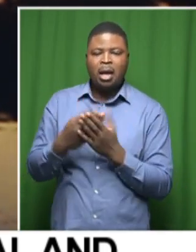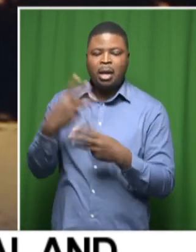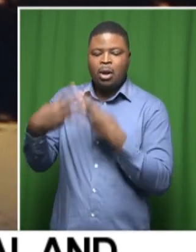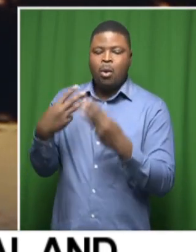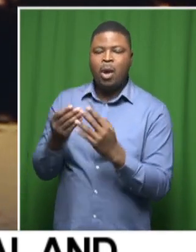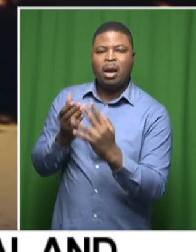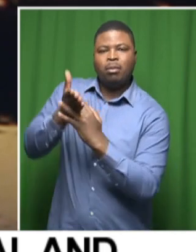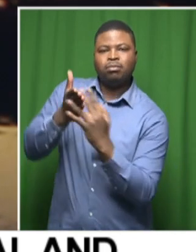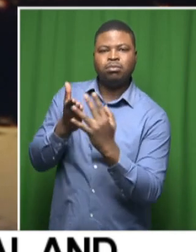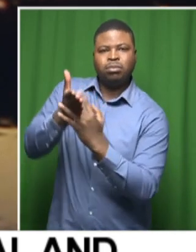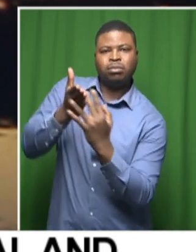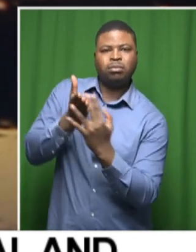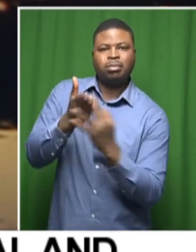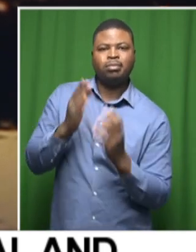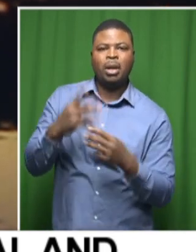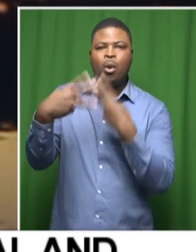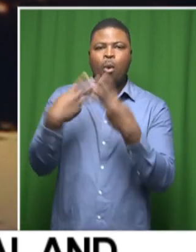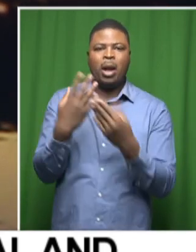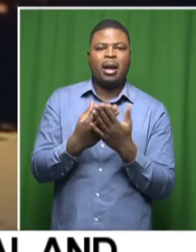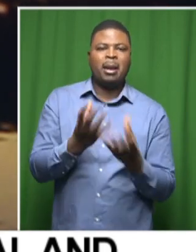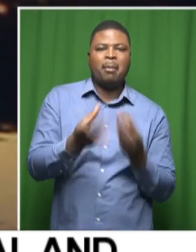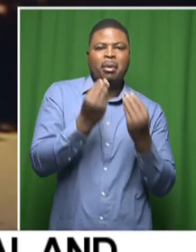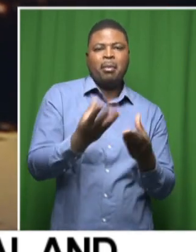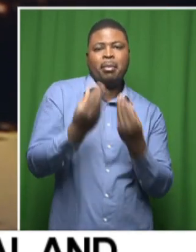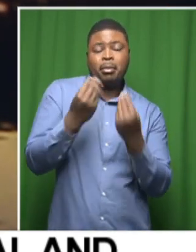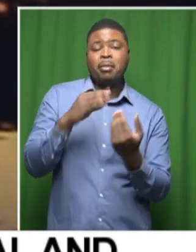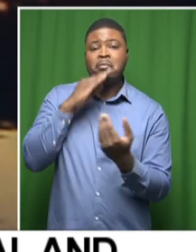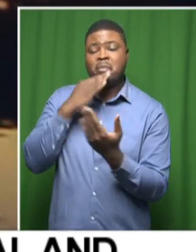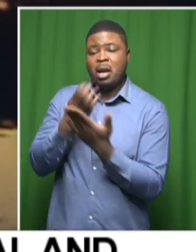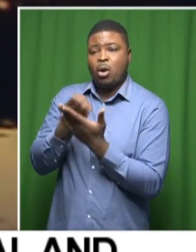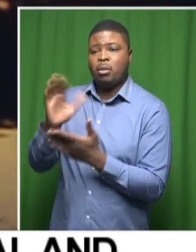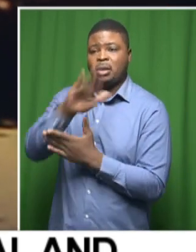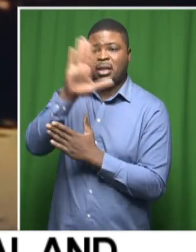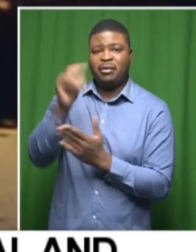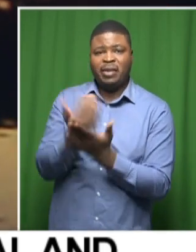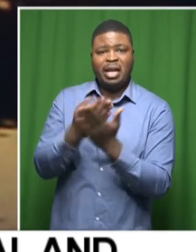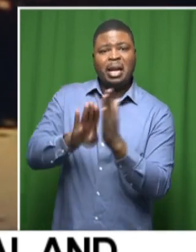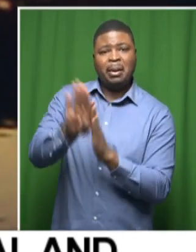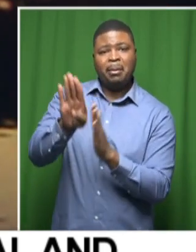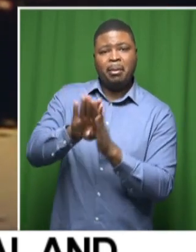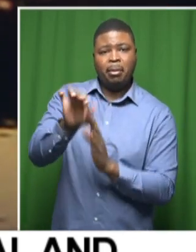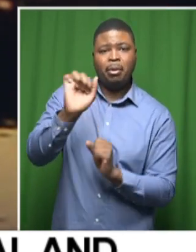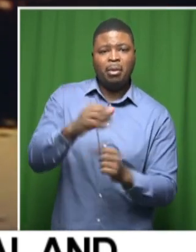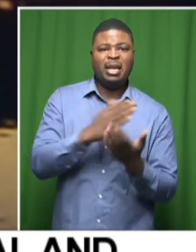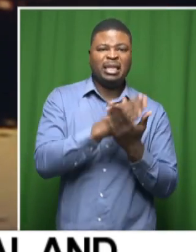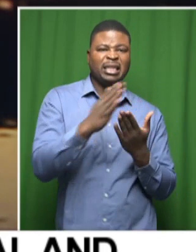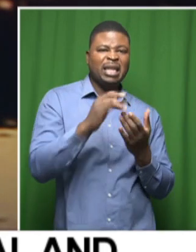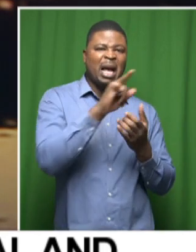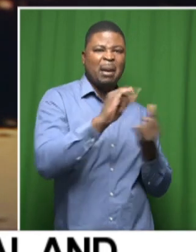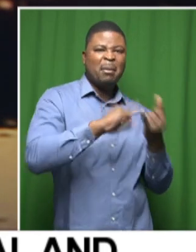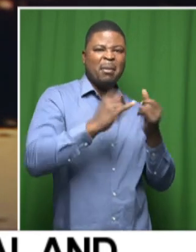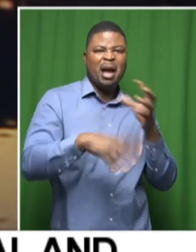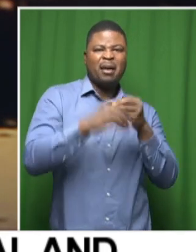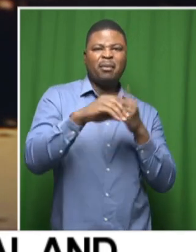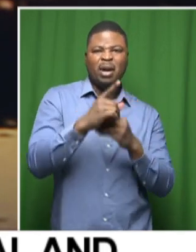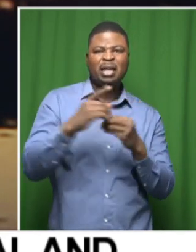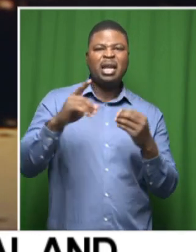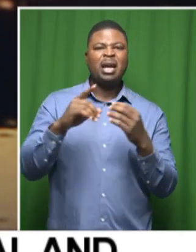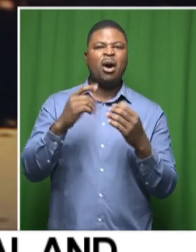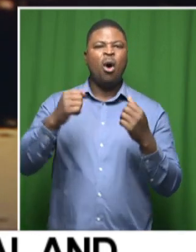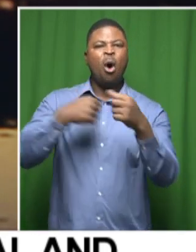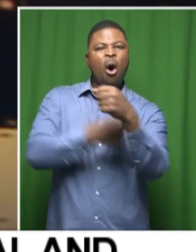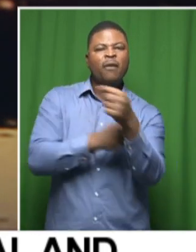in the economy will improve. Some of the suggested subjects are office administration,